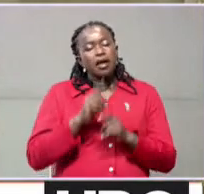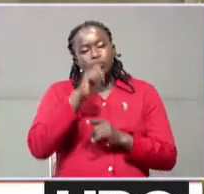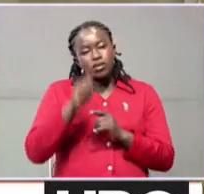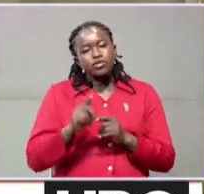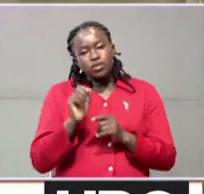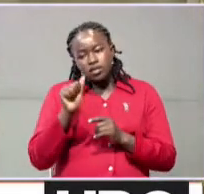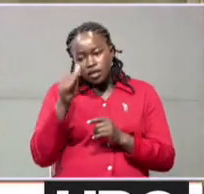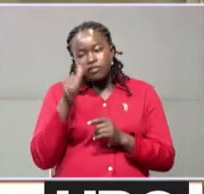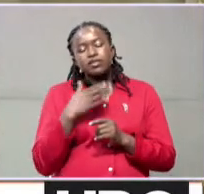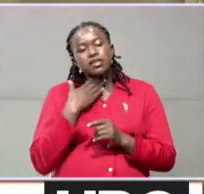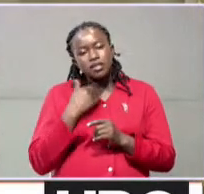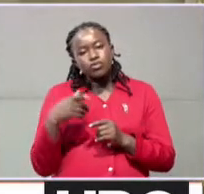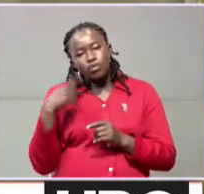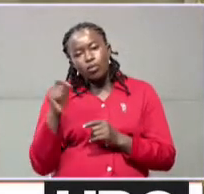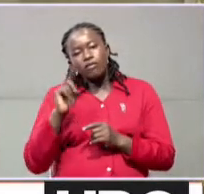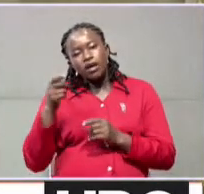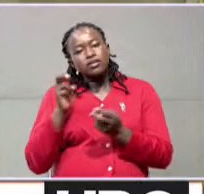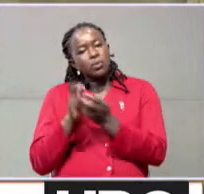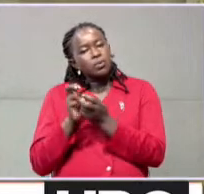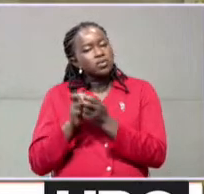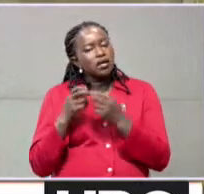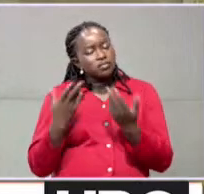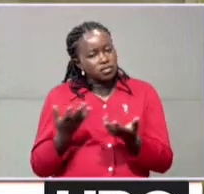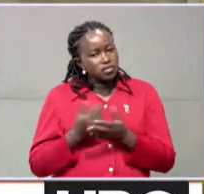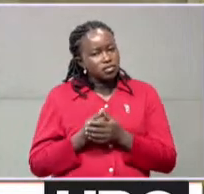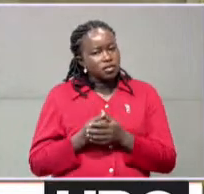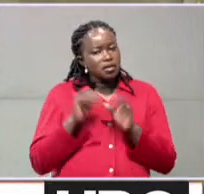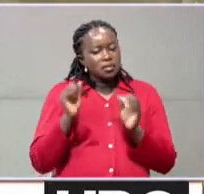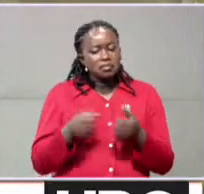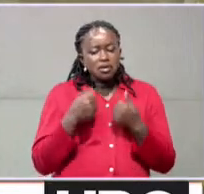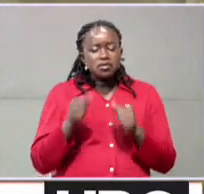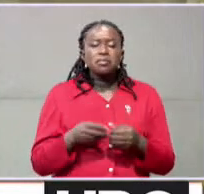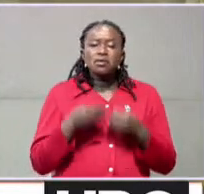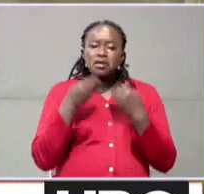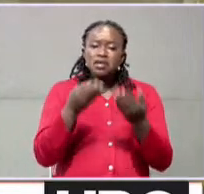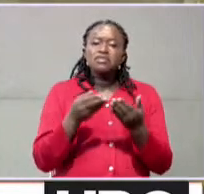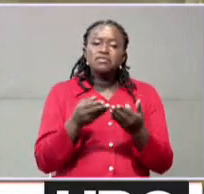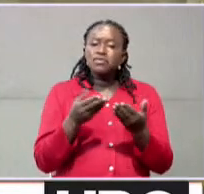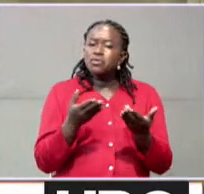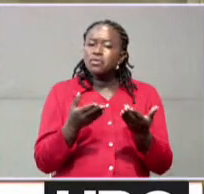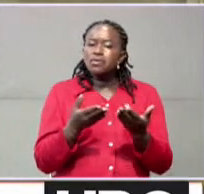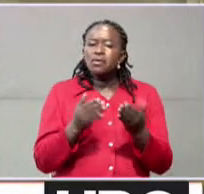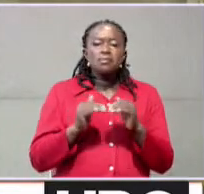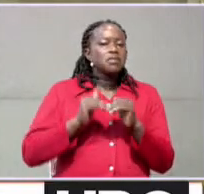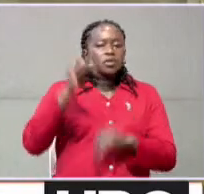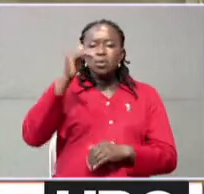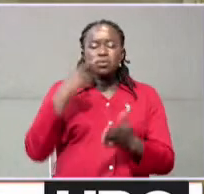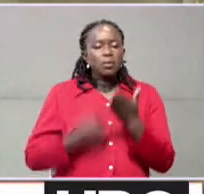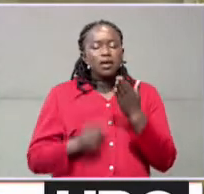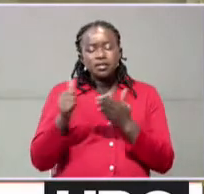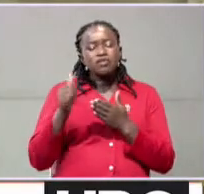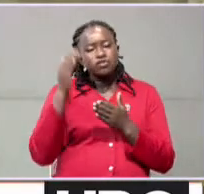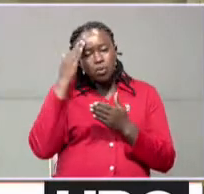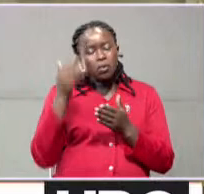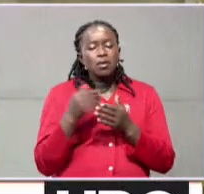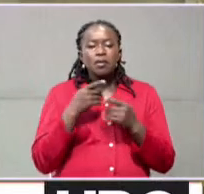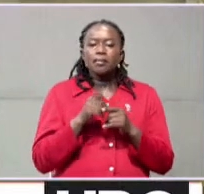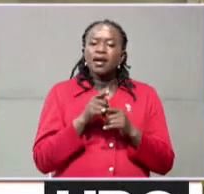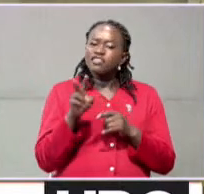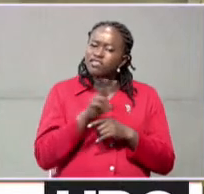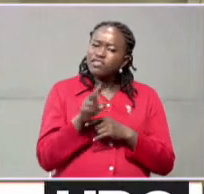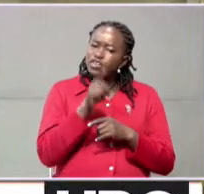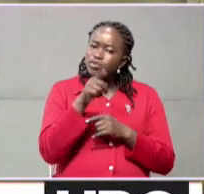first consult that's she cannot give you beyond what she knows but it seems you want her to give